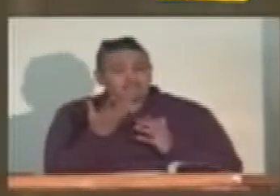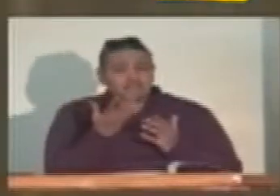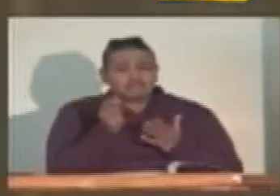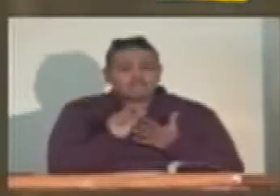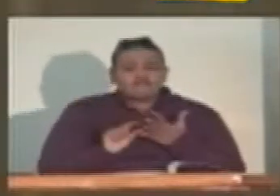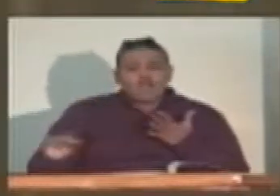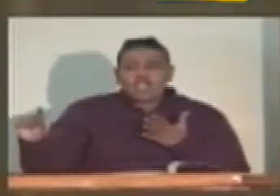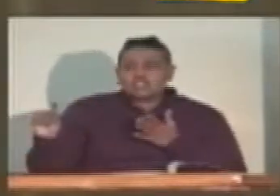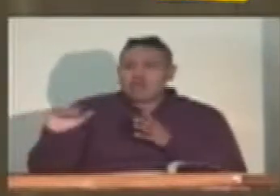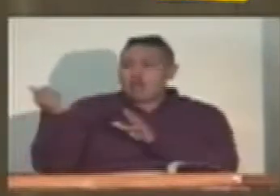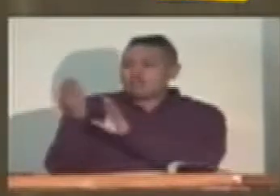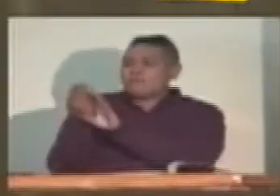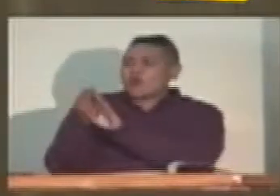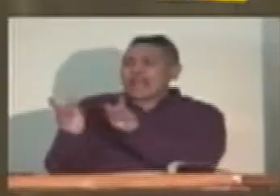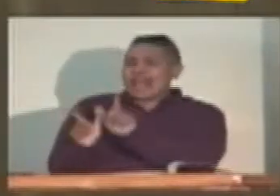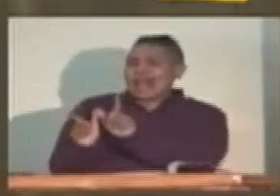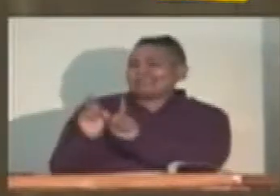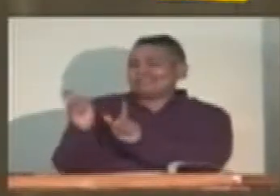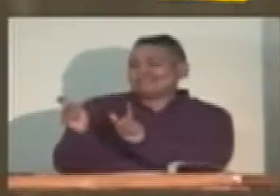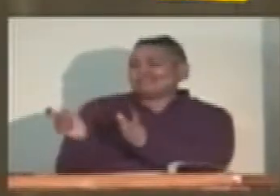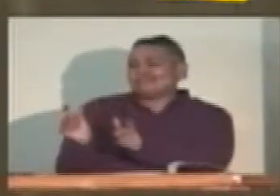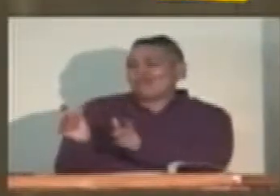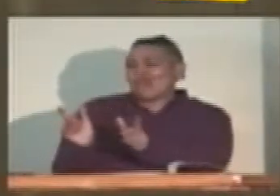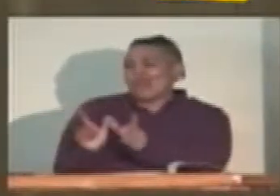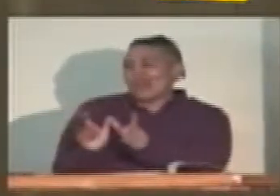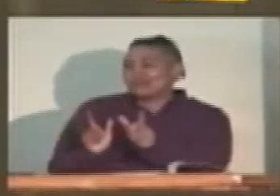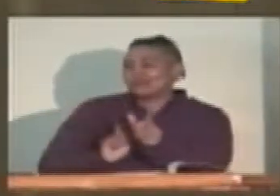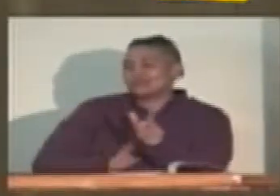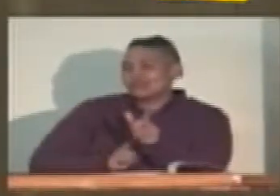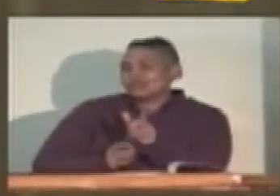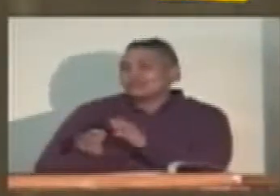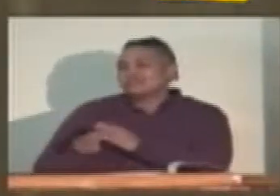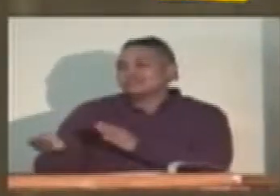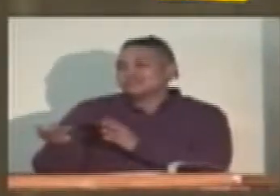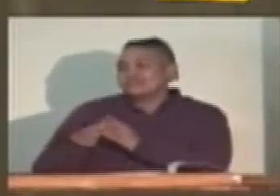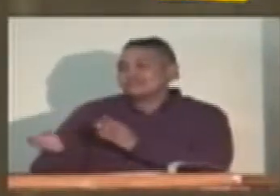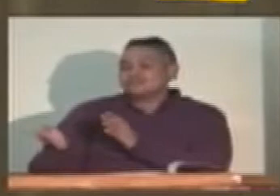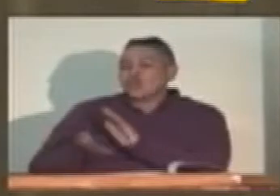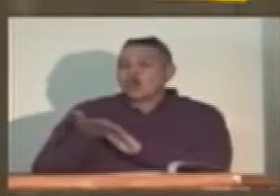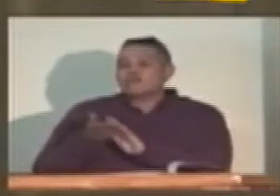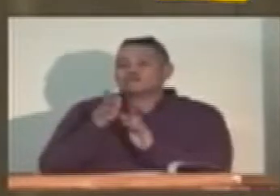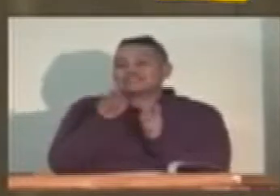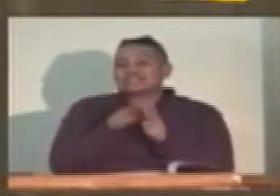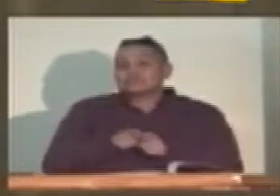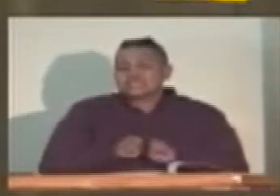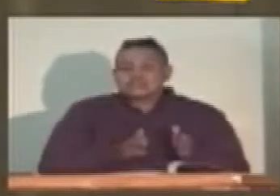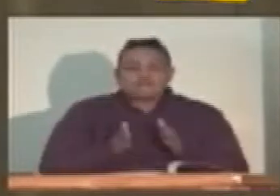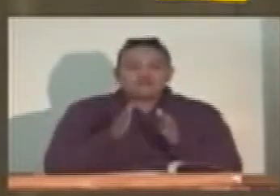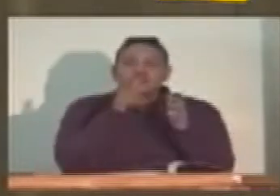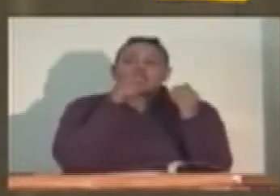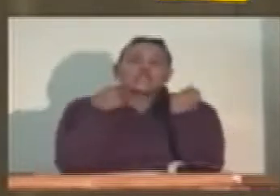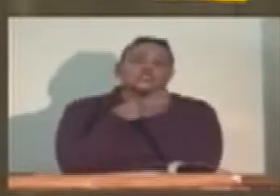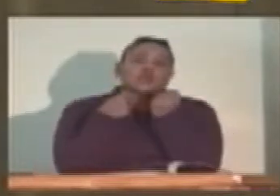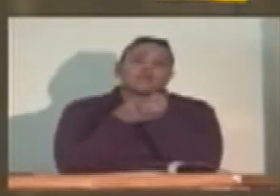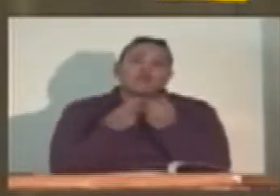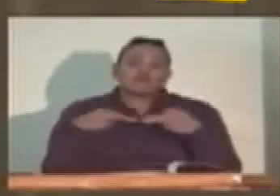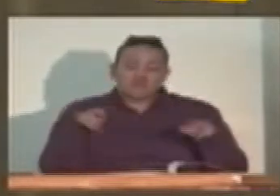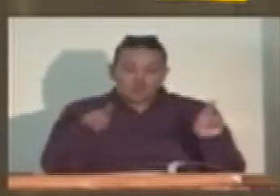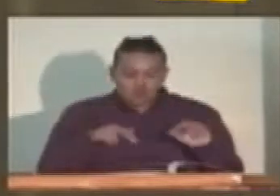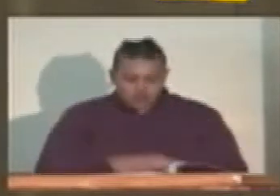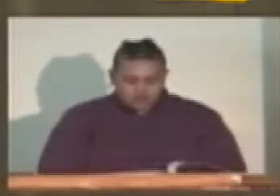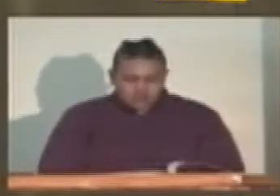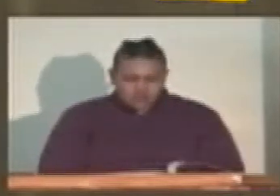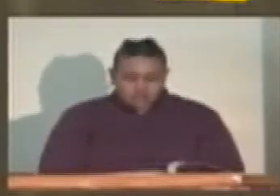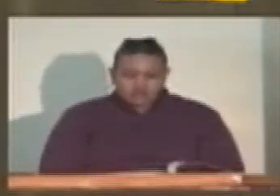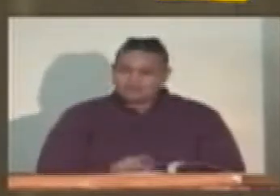franchises license to small operators to operate on specific routes in a support role. But